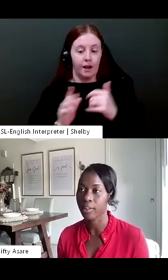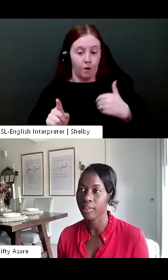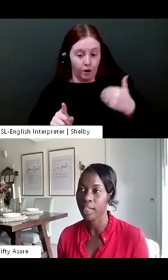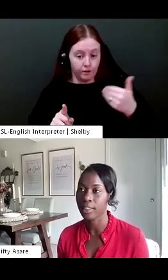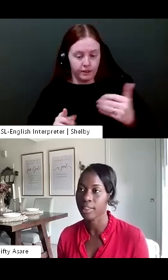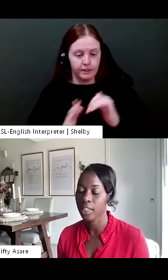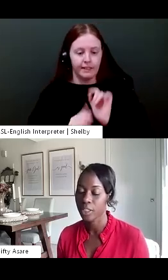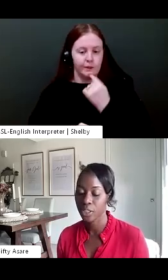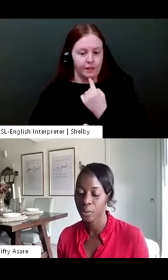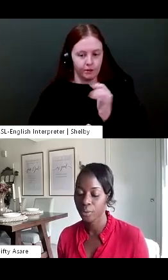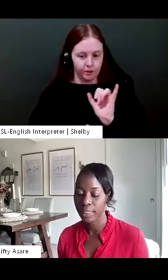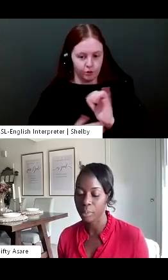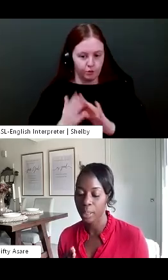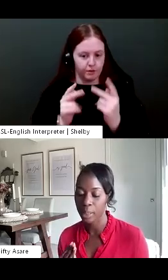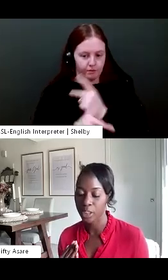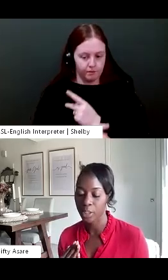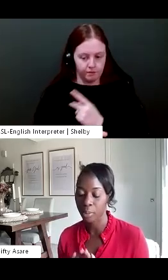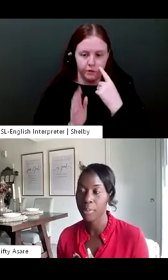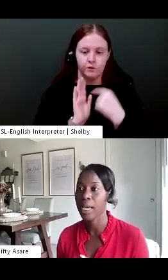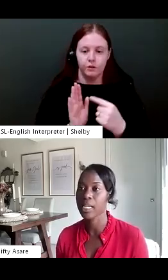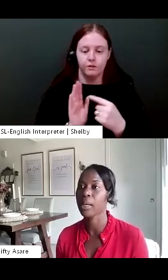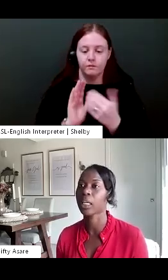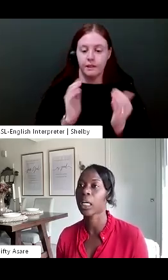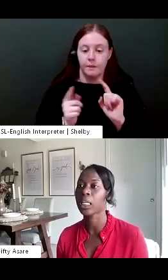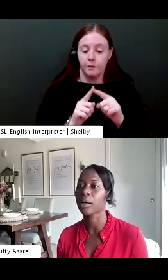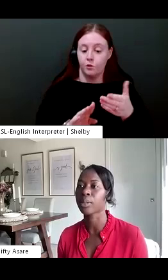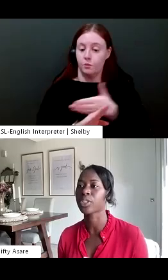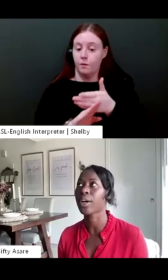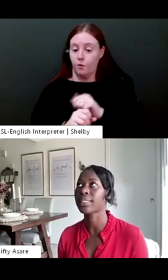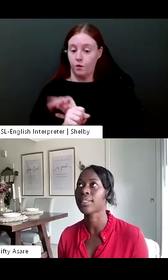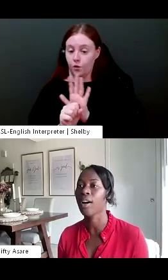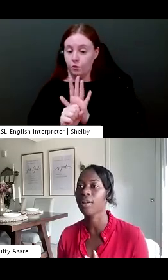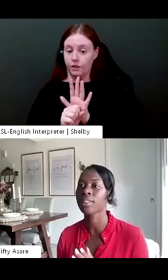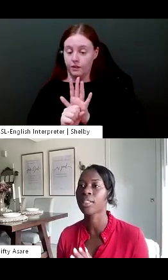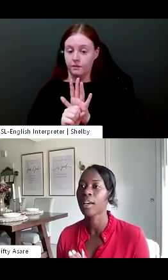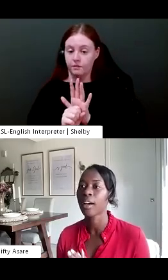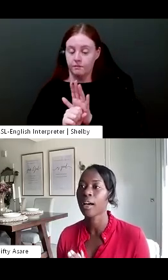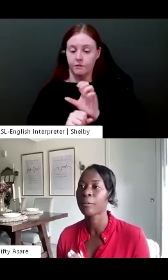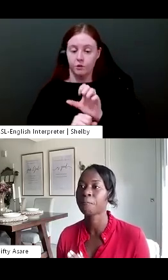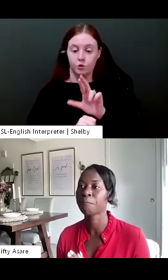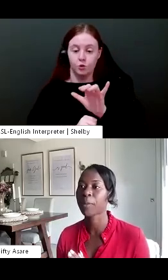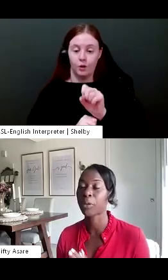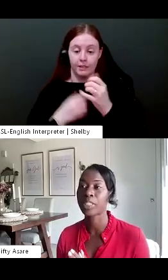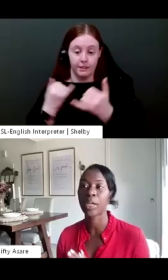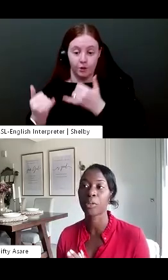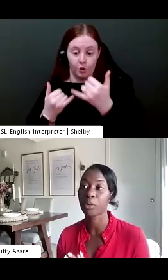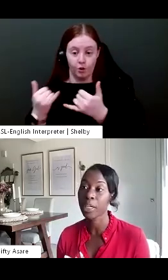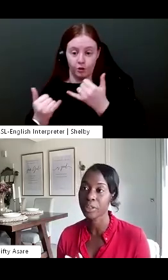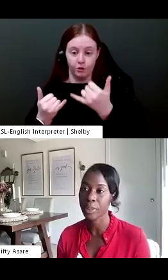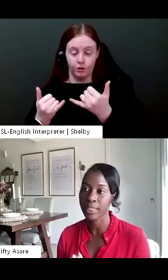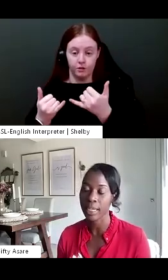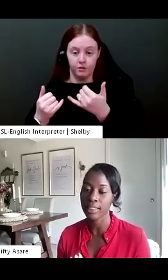severity of the violence. So, for example, compared to pre-pandemic numbers, crisis calls increased by